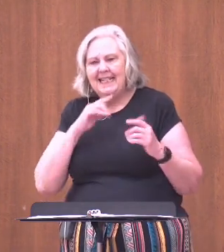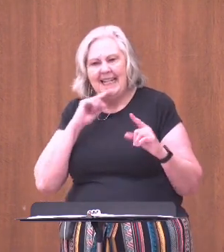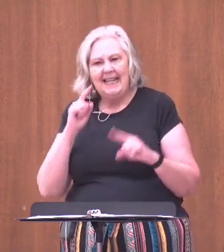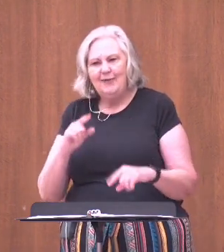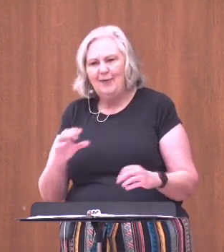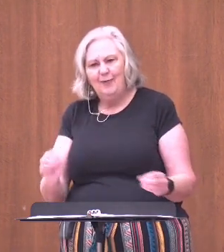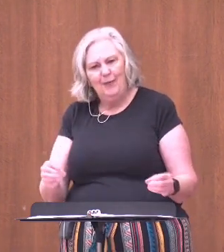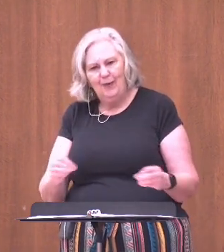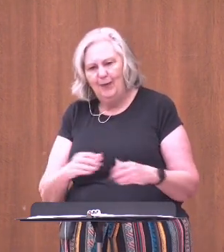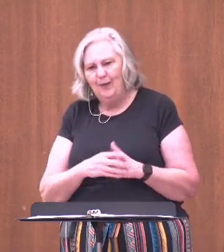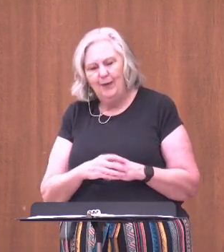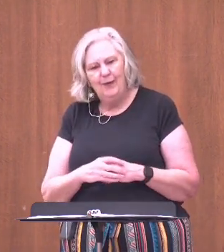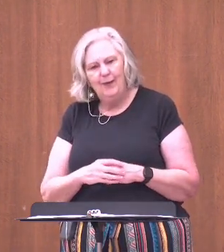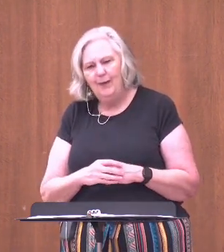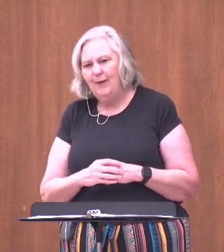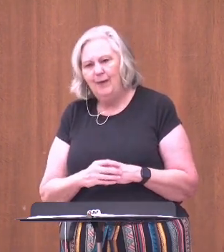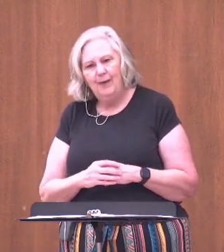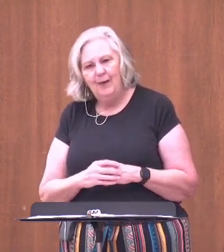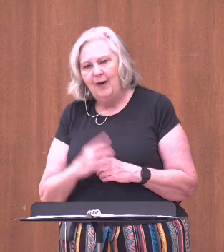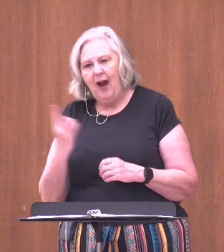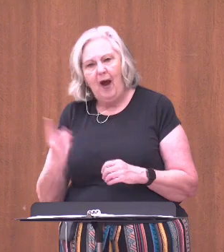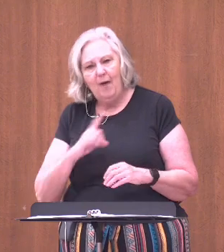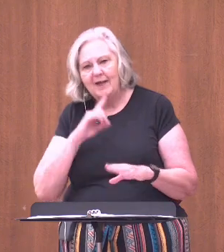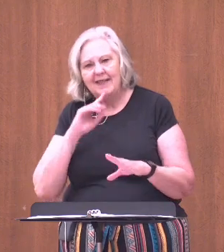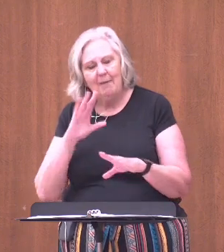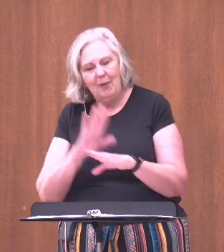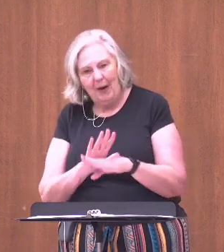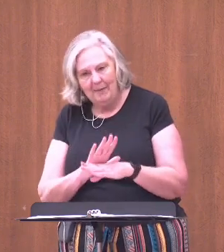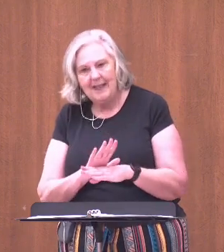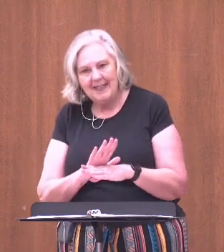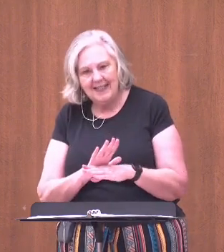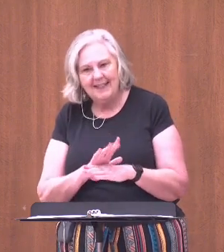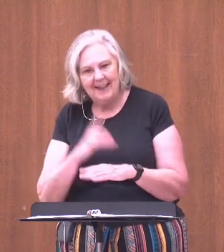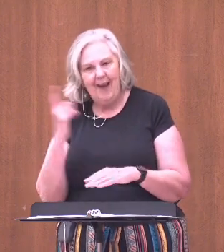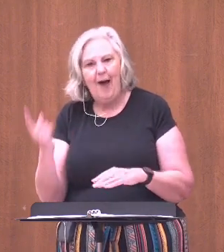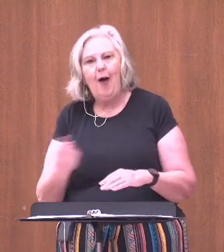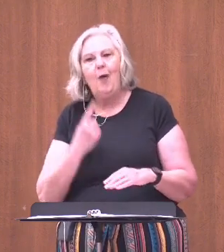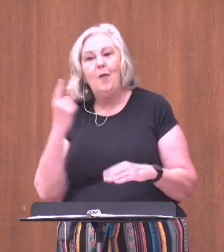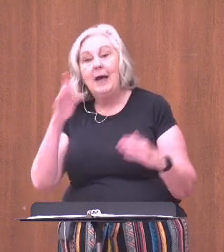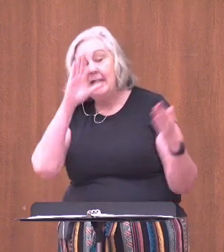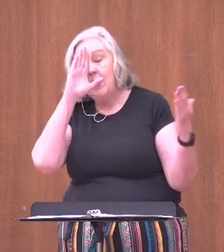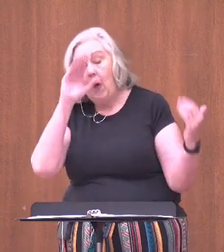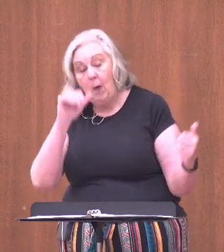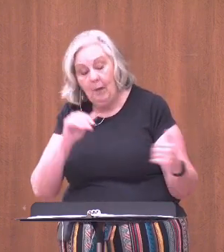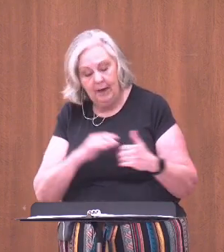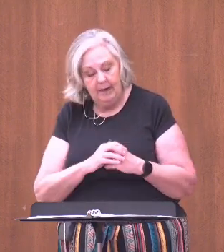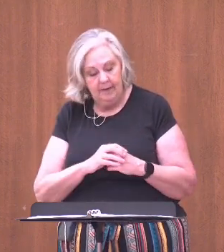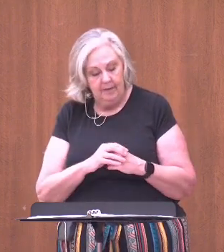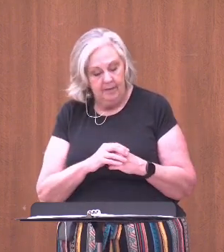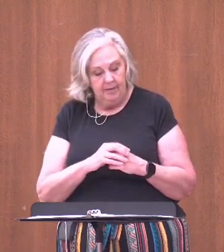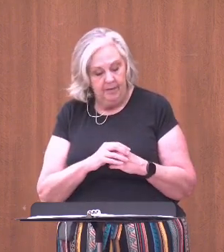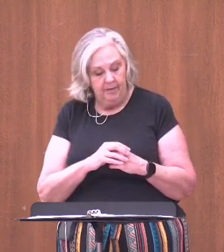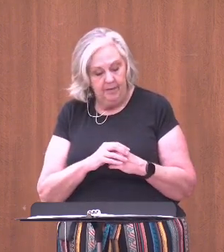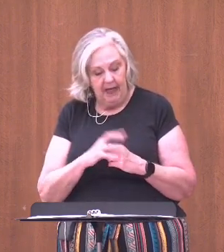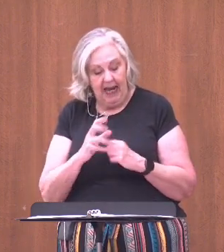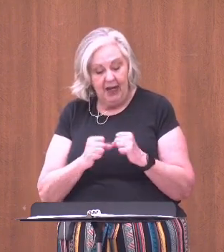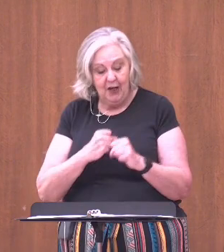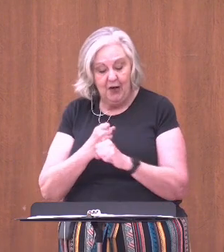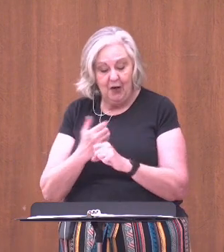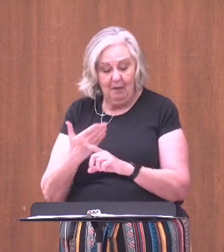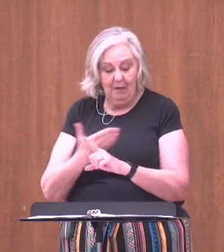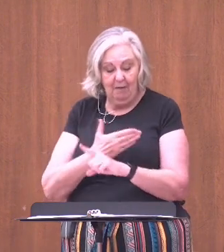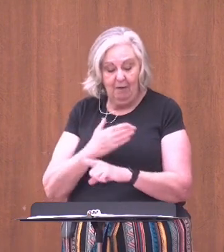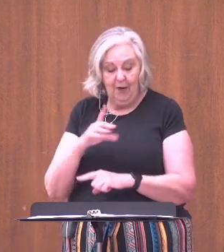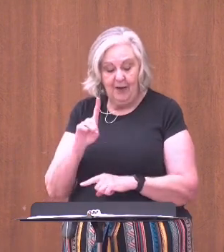answers, but there is always a promise and always hope. A year before Davin